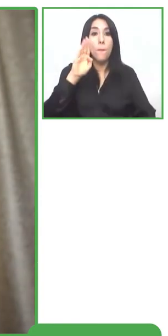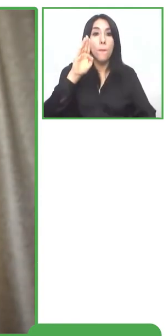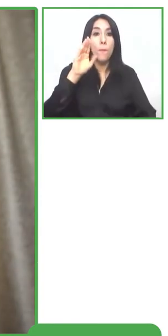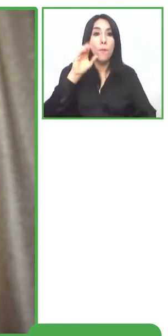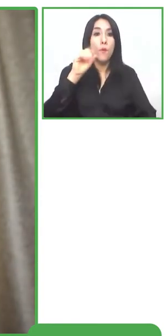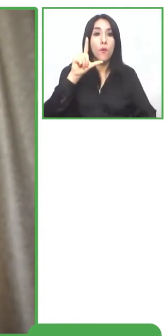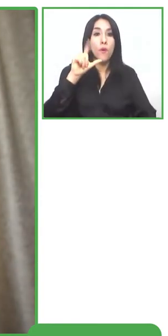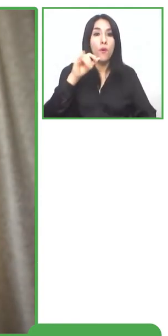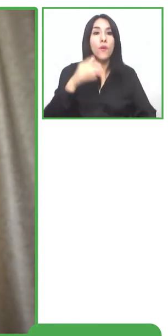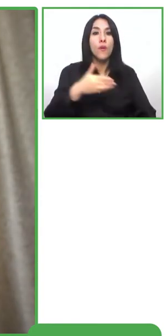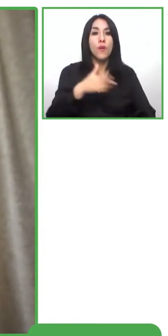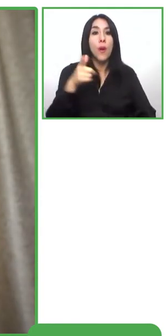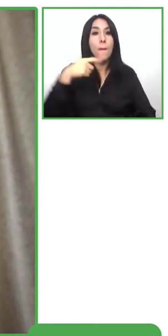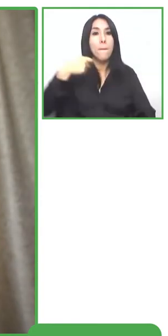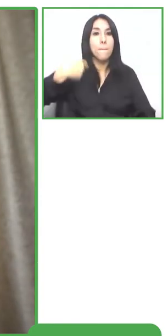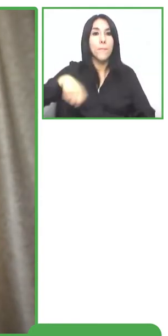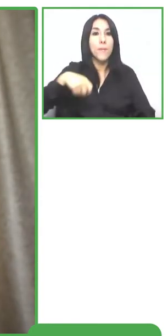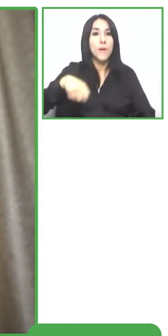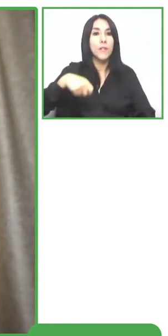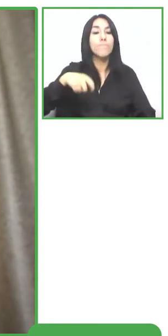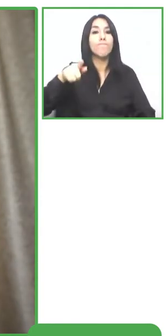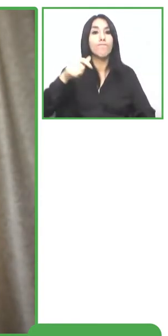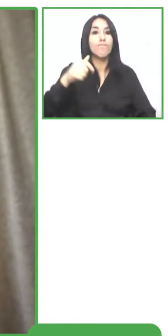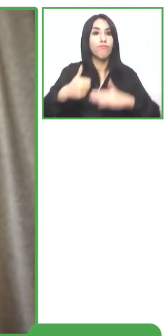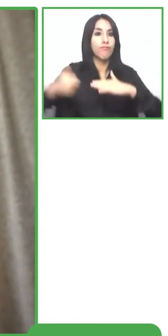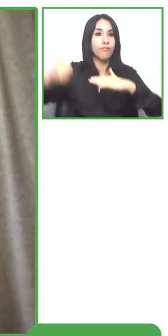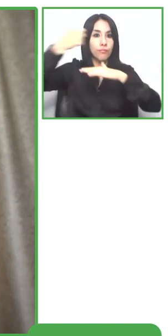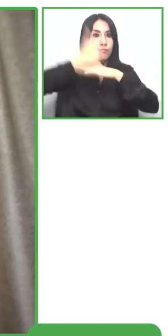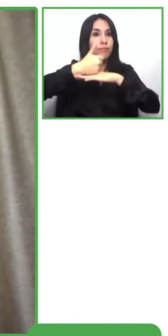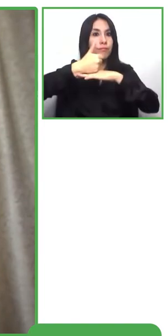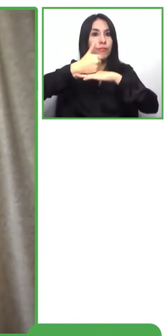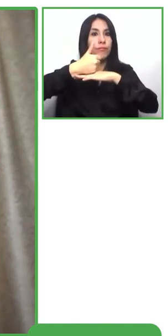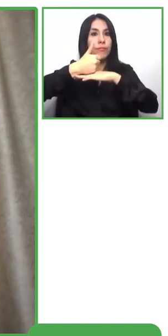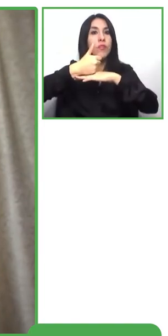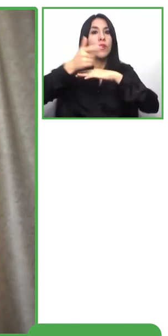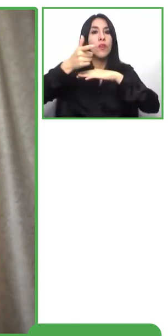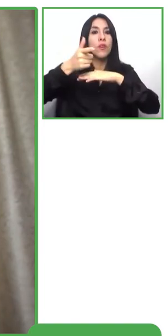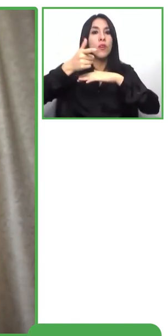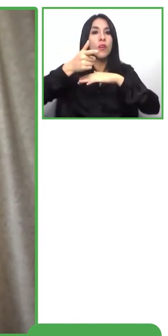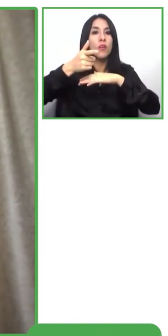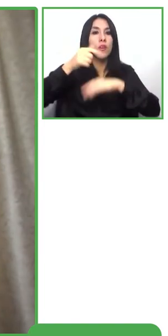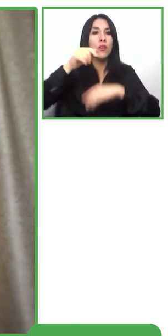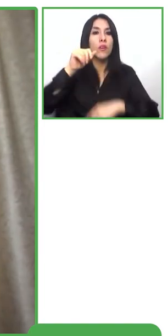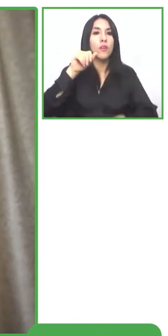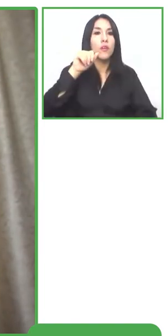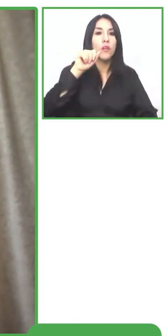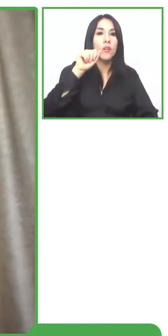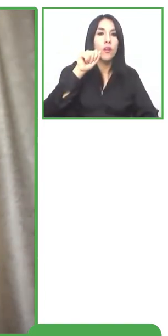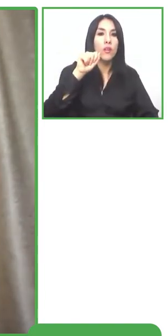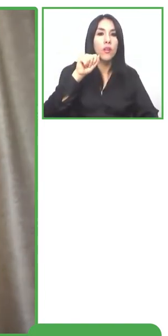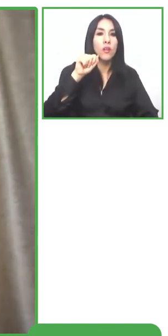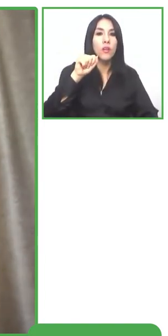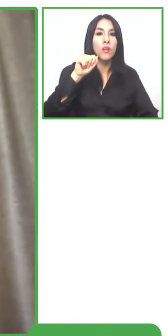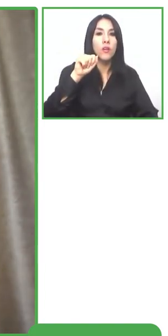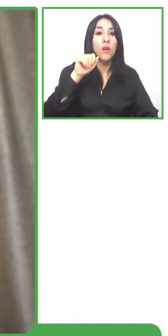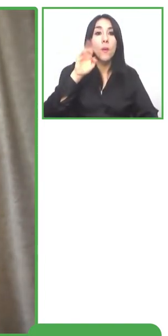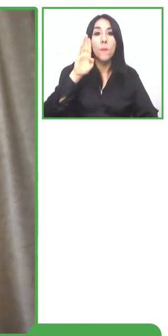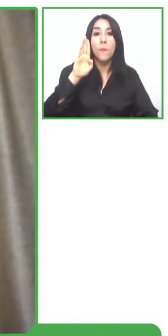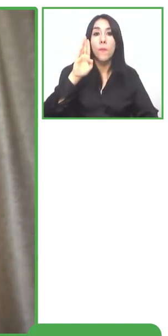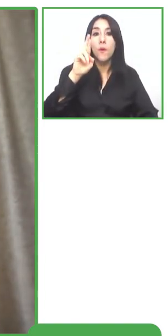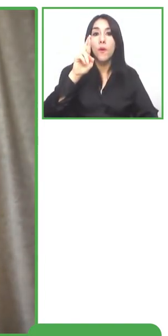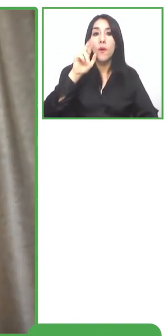the executive director of AABRAR, Afghan Amputee Bicyclists for Rehabilitation and